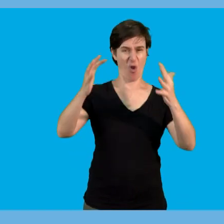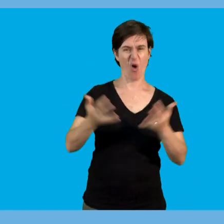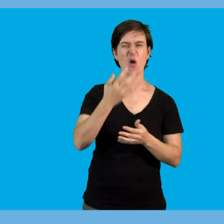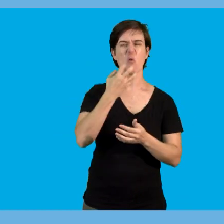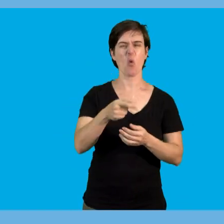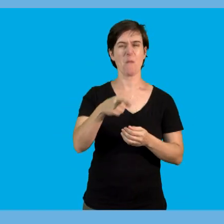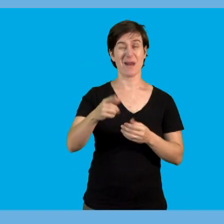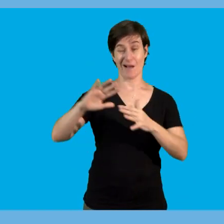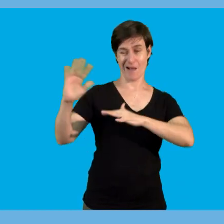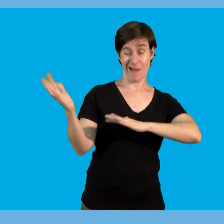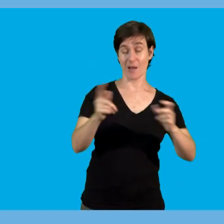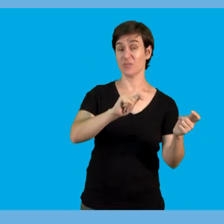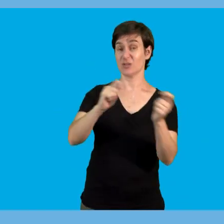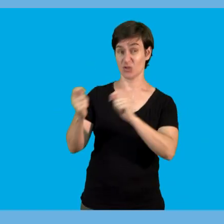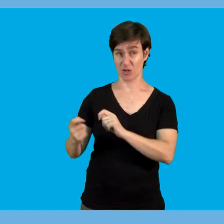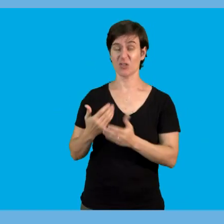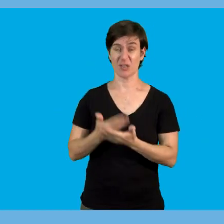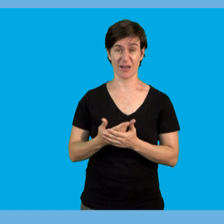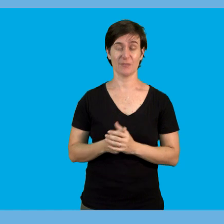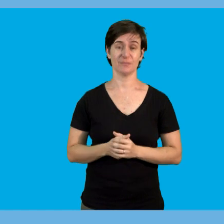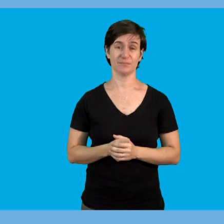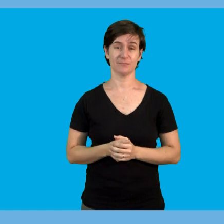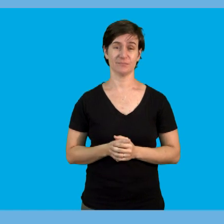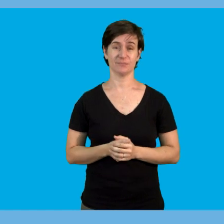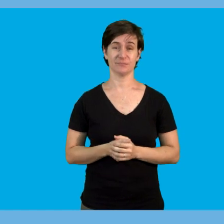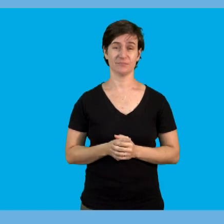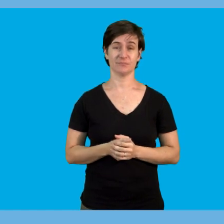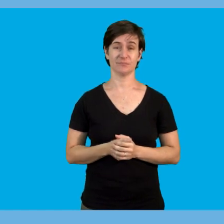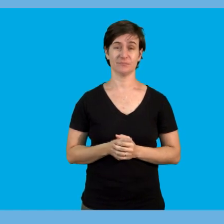carbon dioxide from the non-renewable resources.